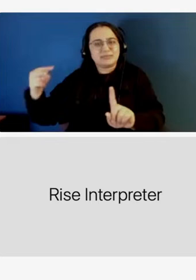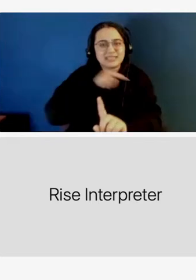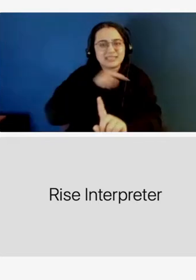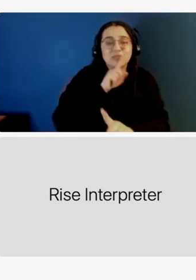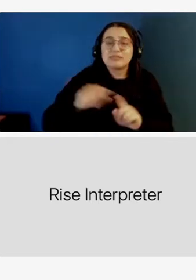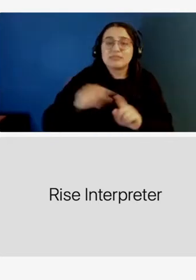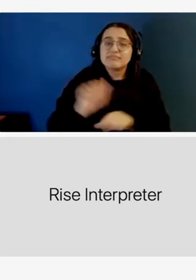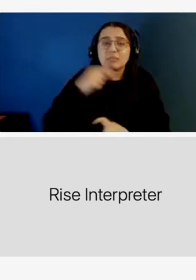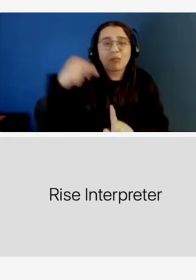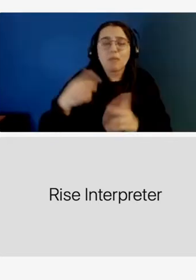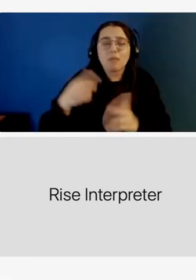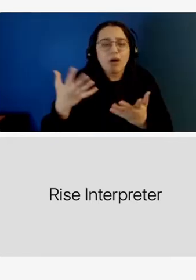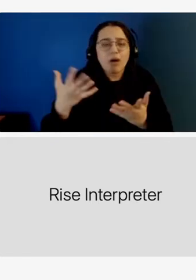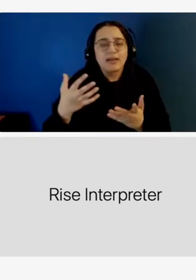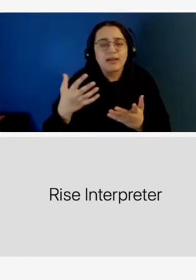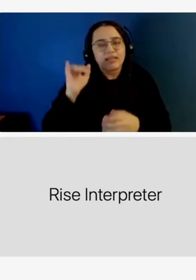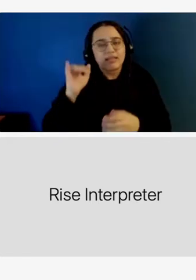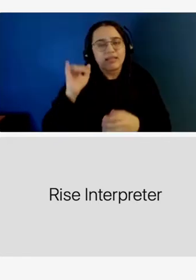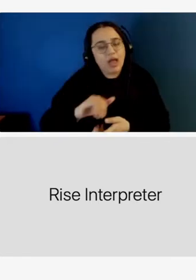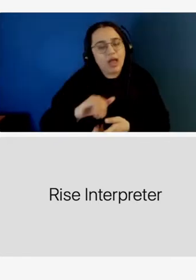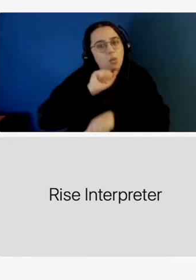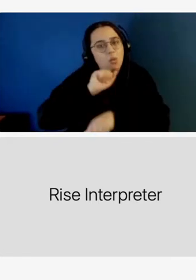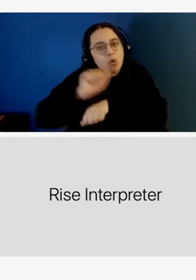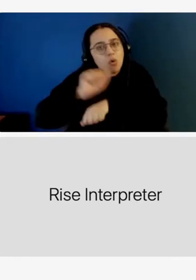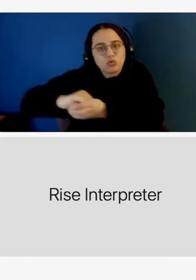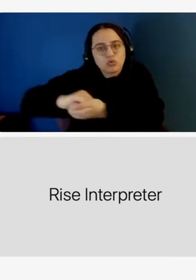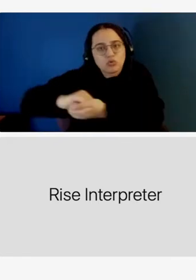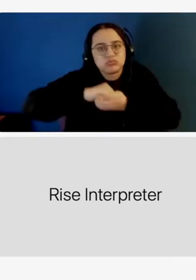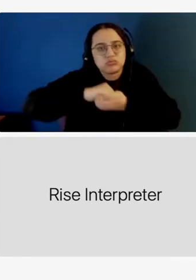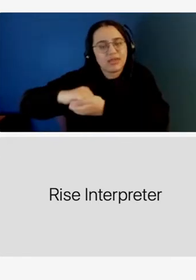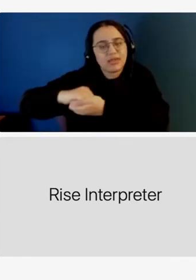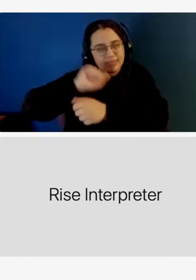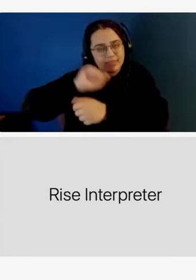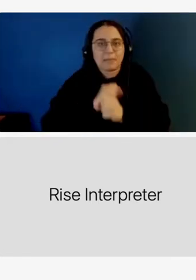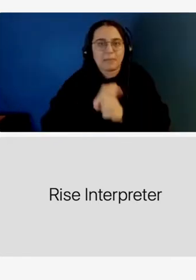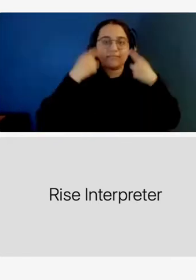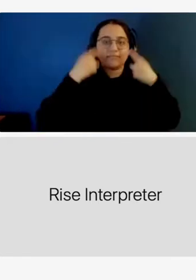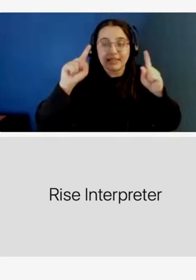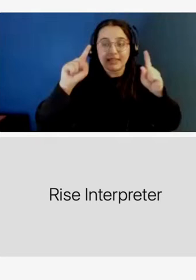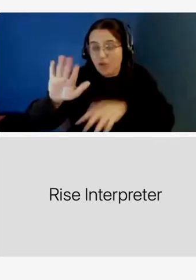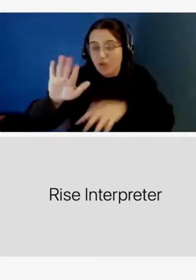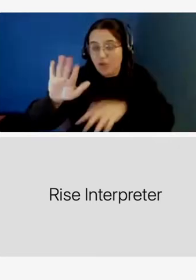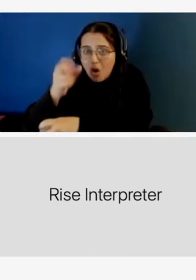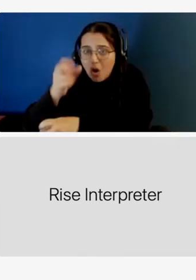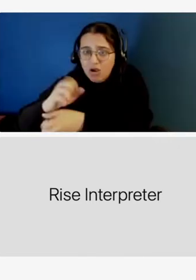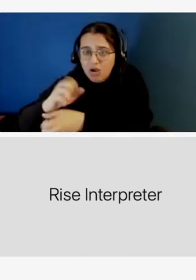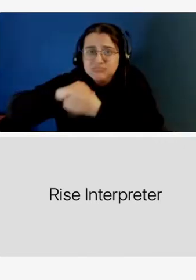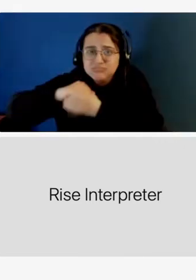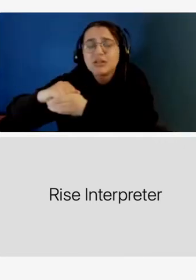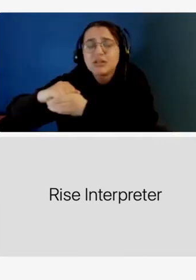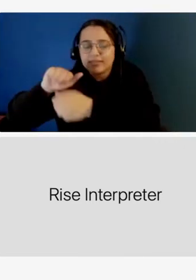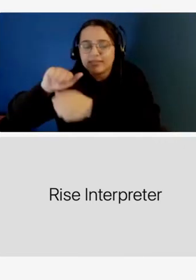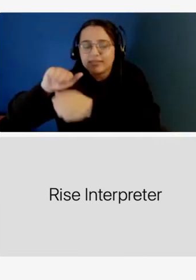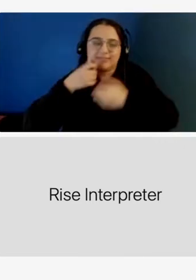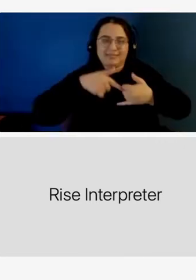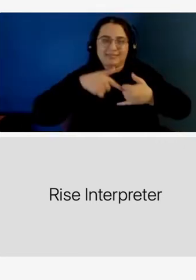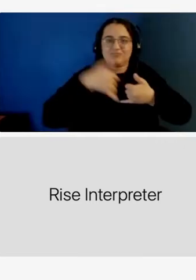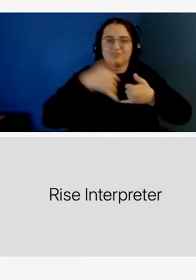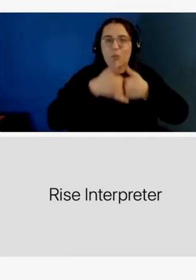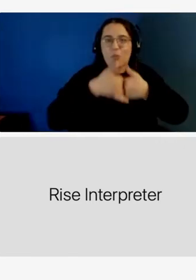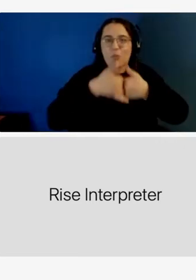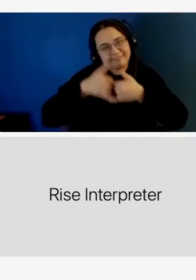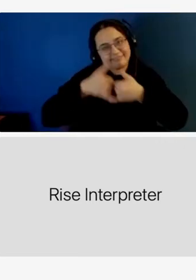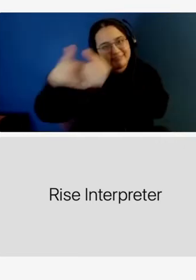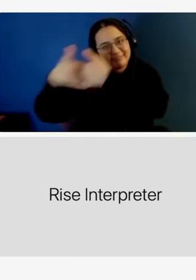my site ultimately puts in that this award is dedicated to. To my admin team, my family, my ASB accountant, Carolyn, my